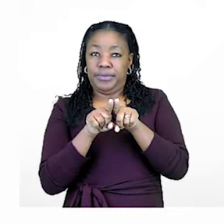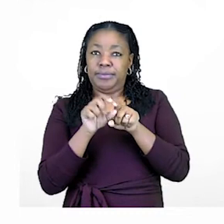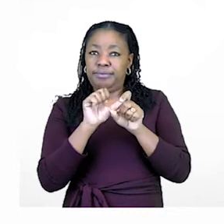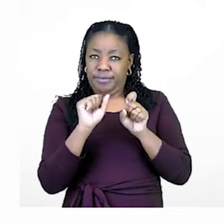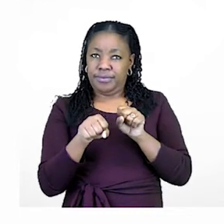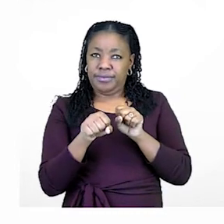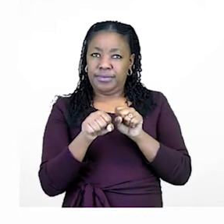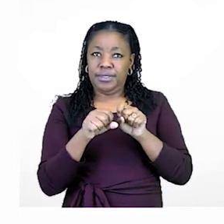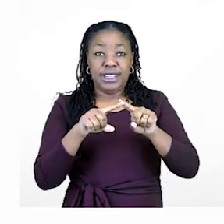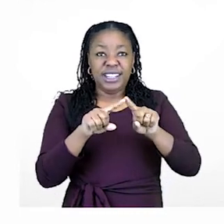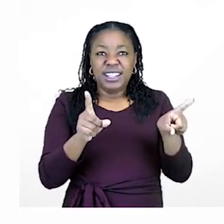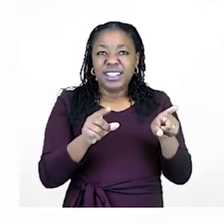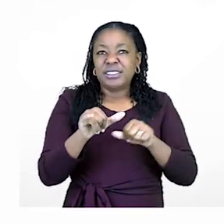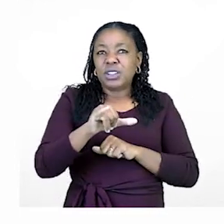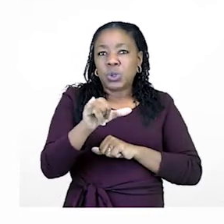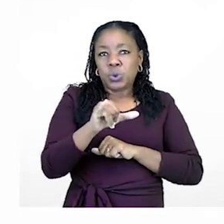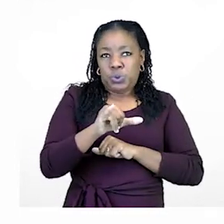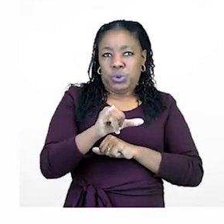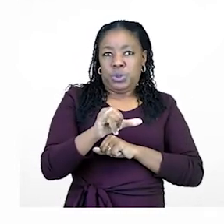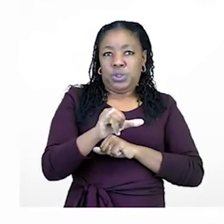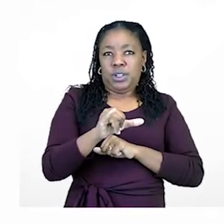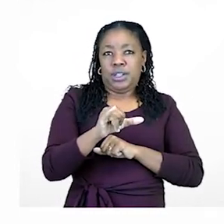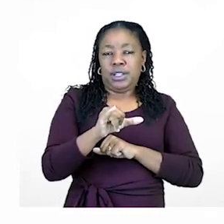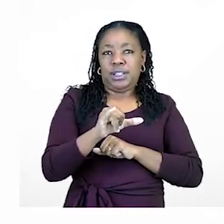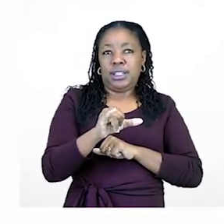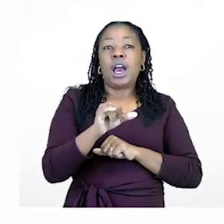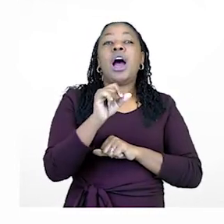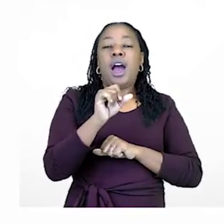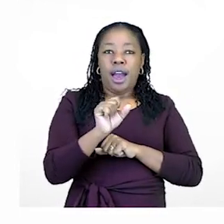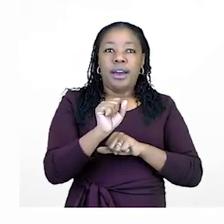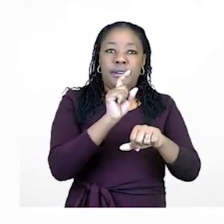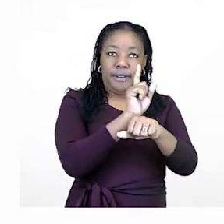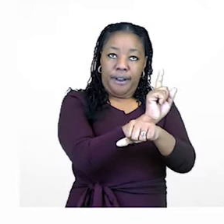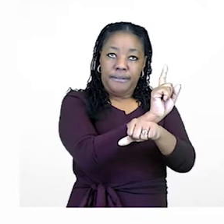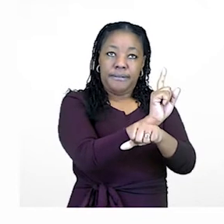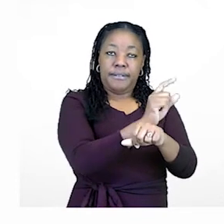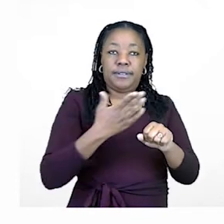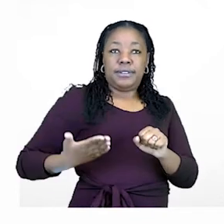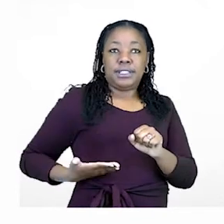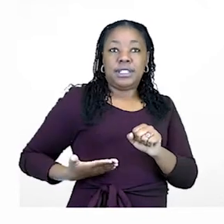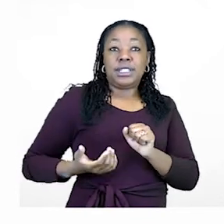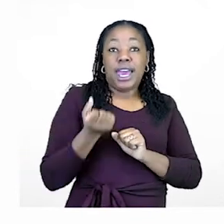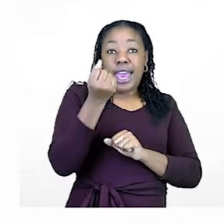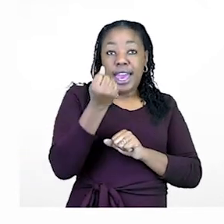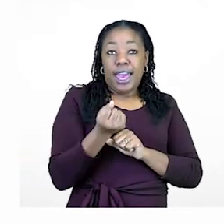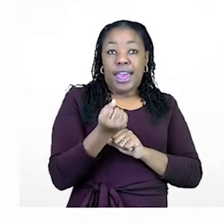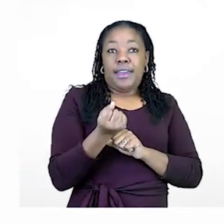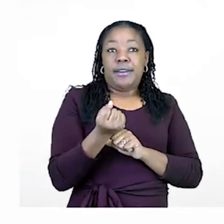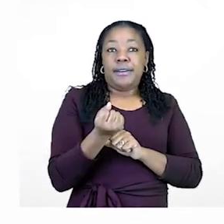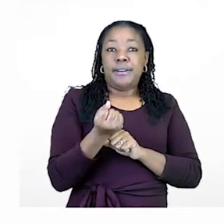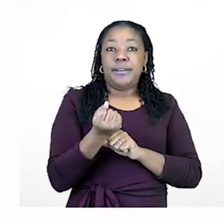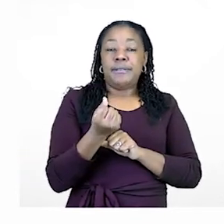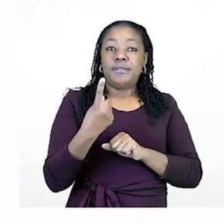Yes, the first chair has only 3 legs on it and not 4 like the rest. So this